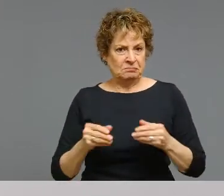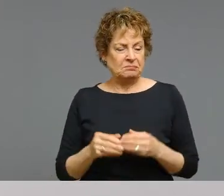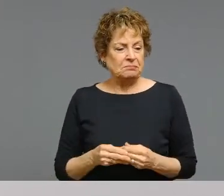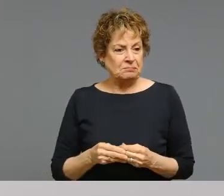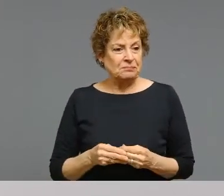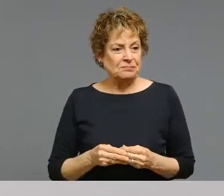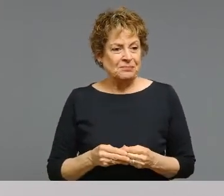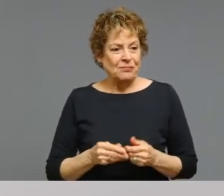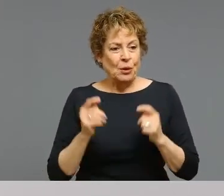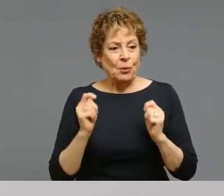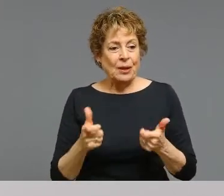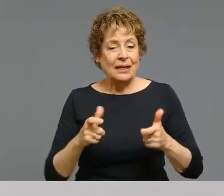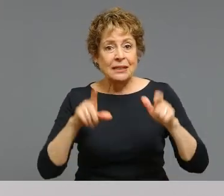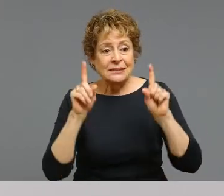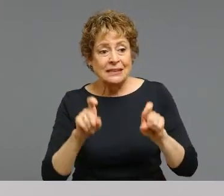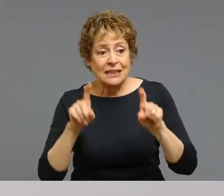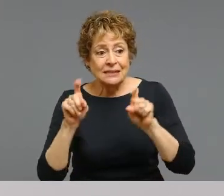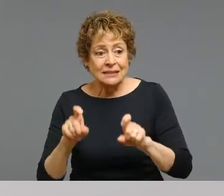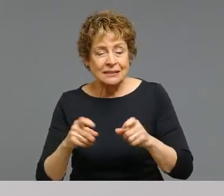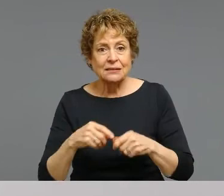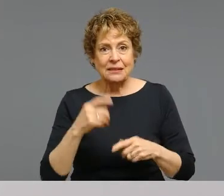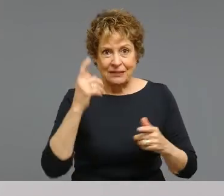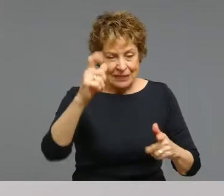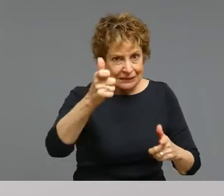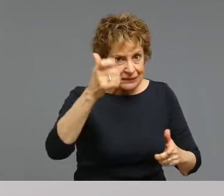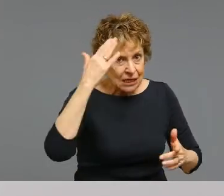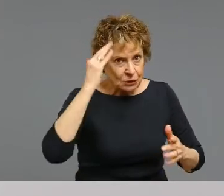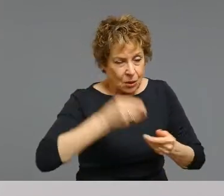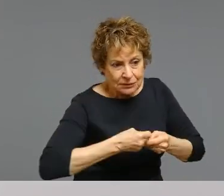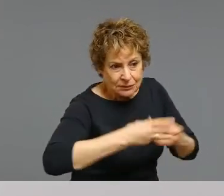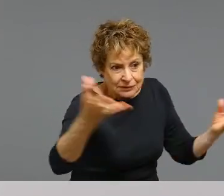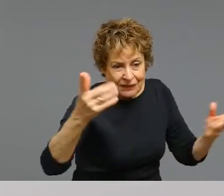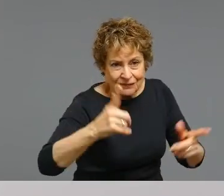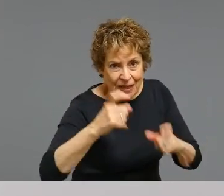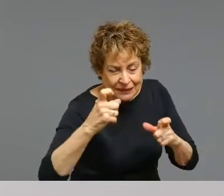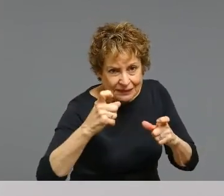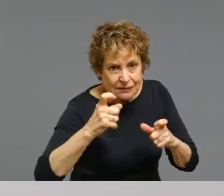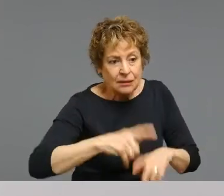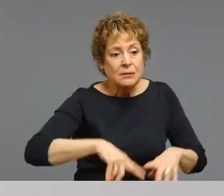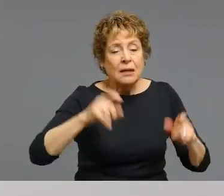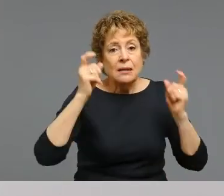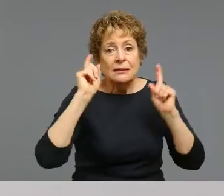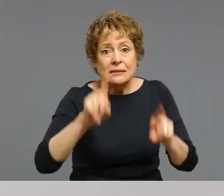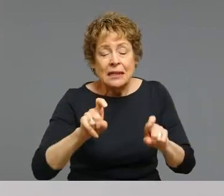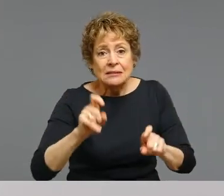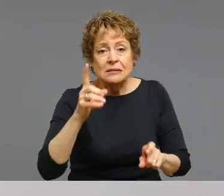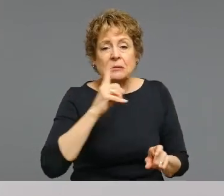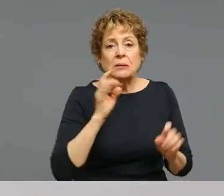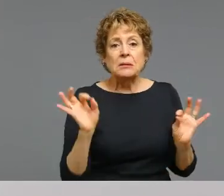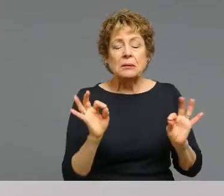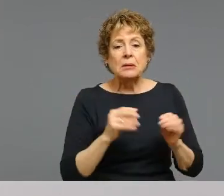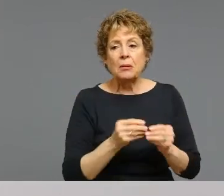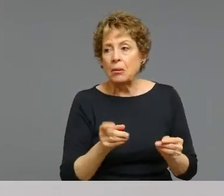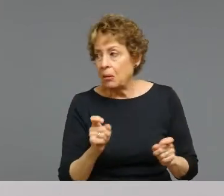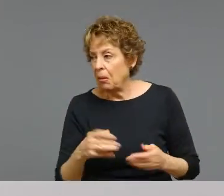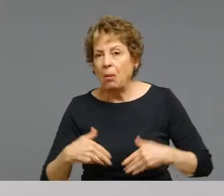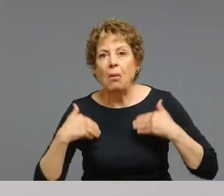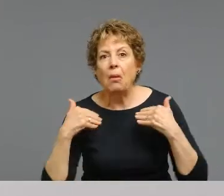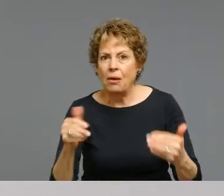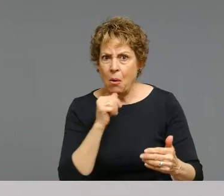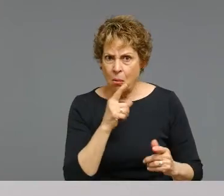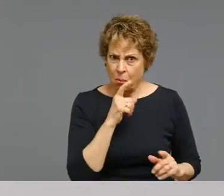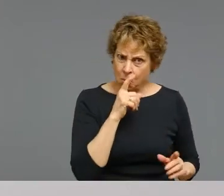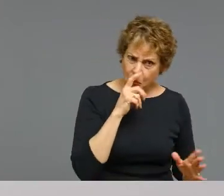requirements that they have to do for those vaccines. And so really just trying to make sure that we're out there with the correct